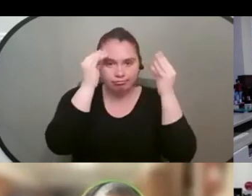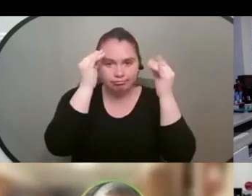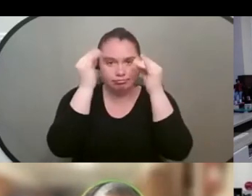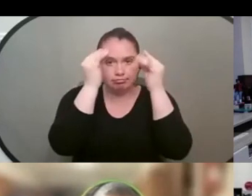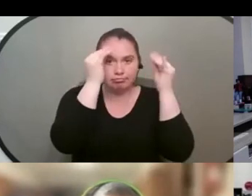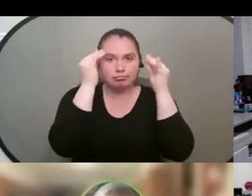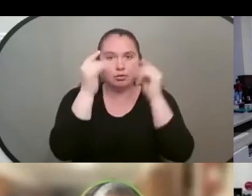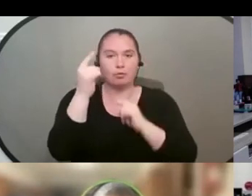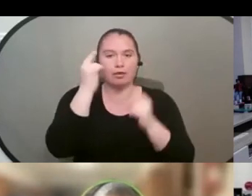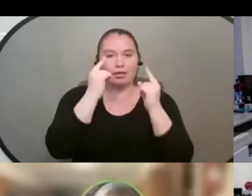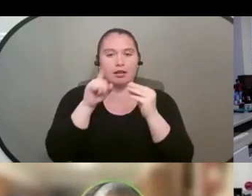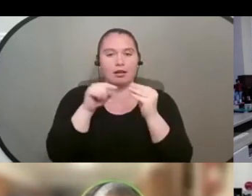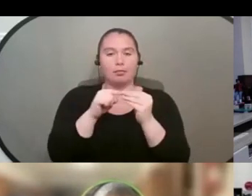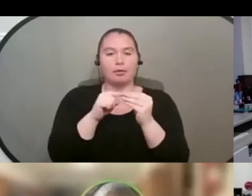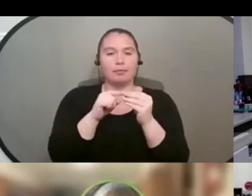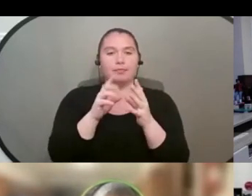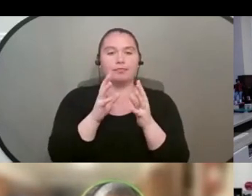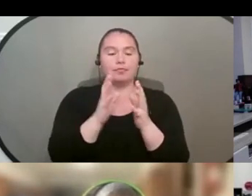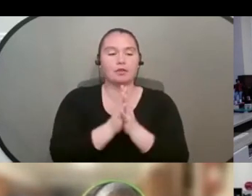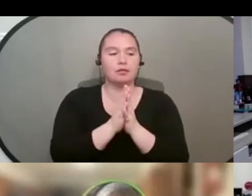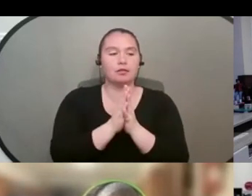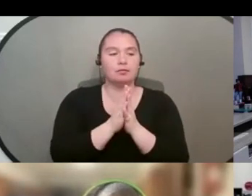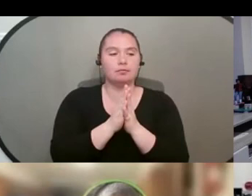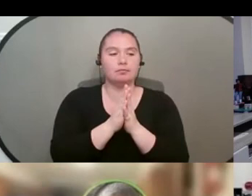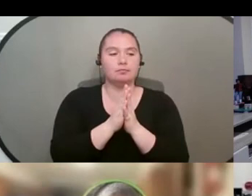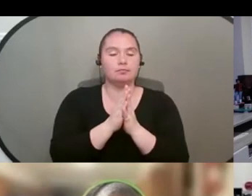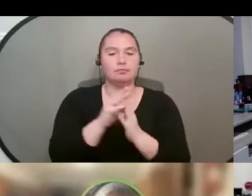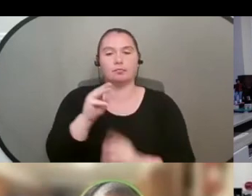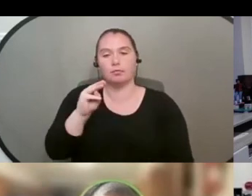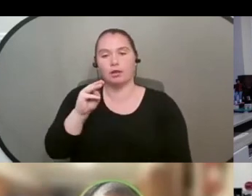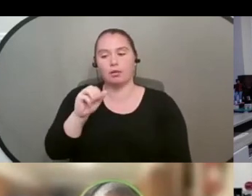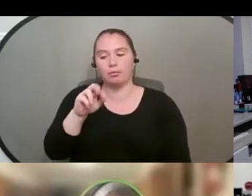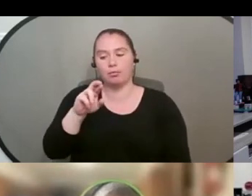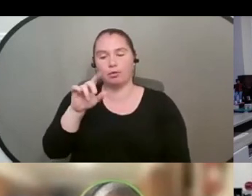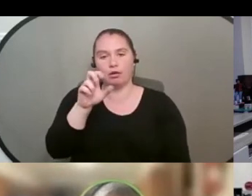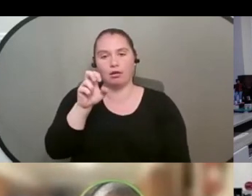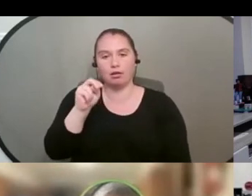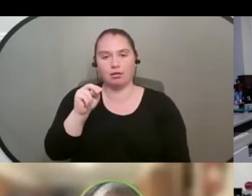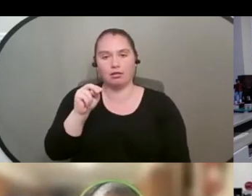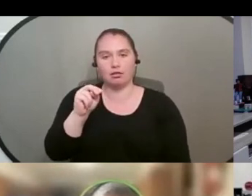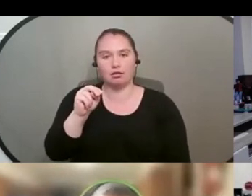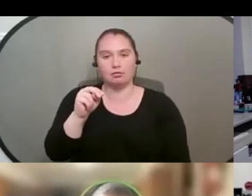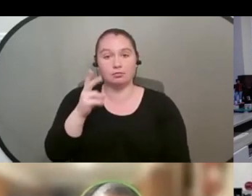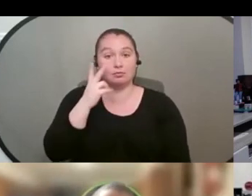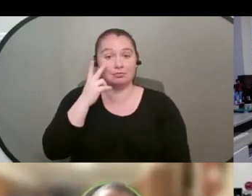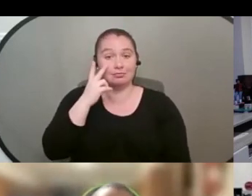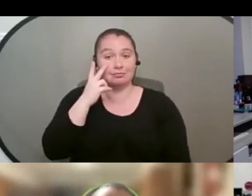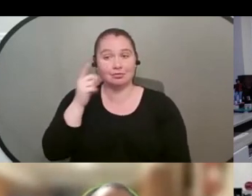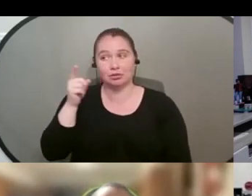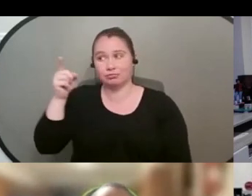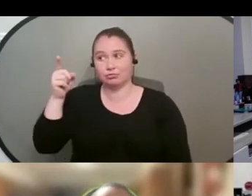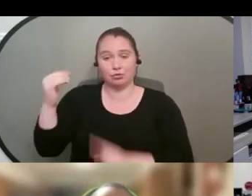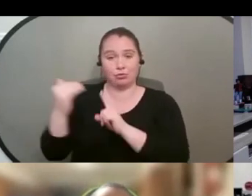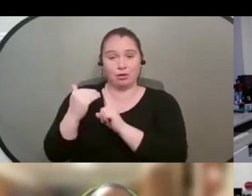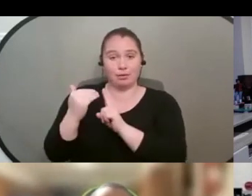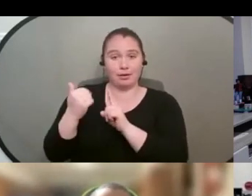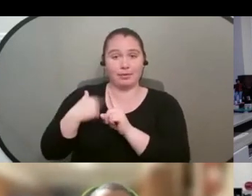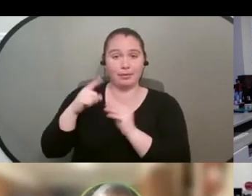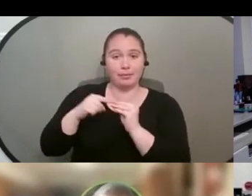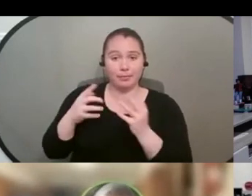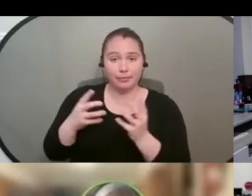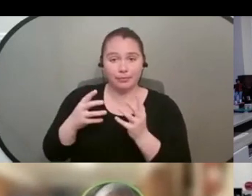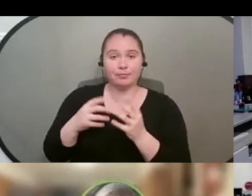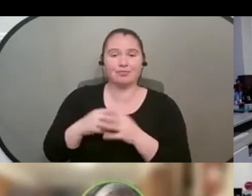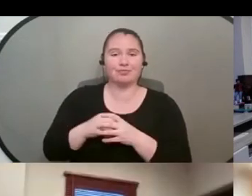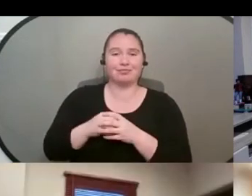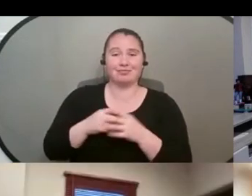what I think Marlon Jones really effectively reminded us of is that it's not